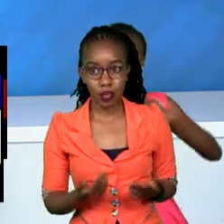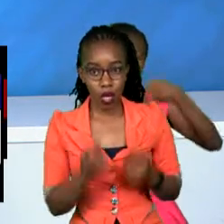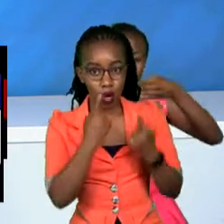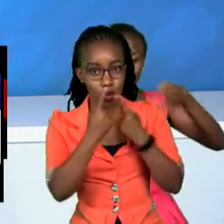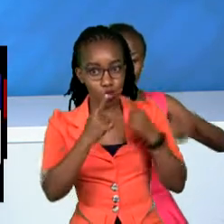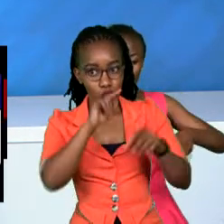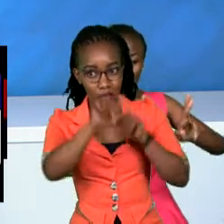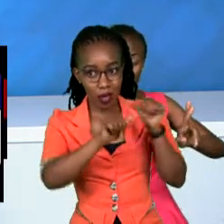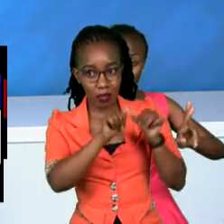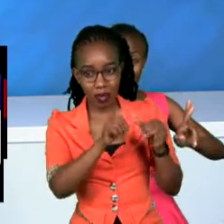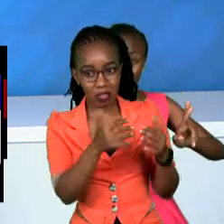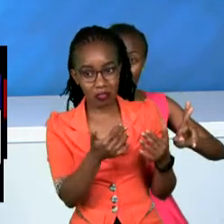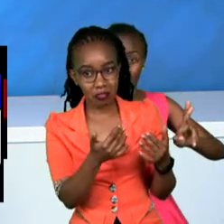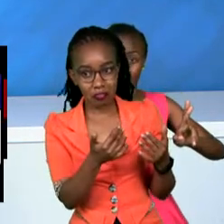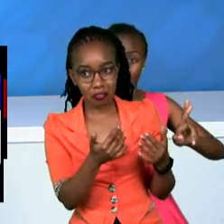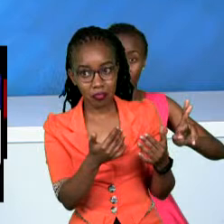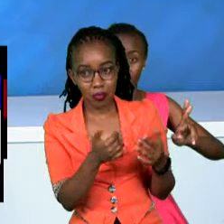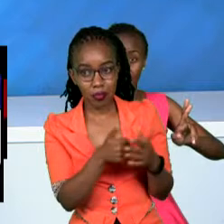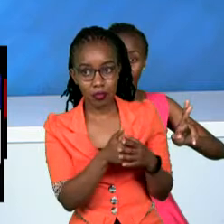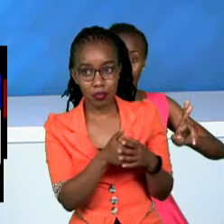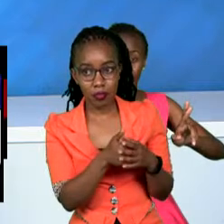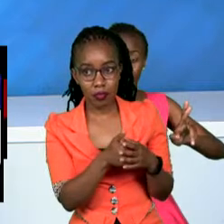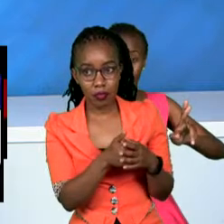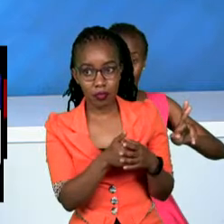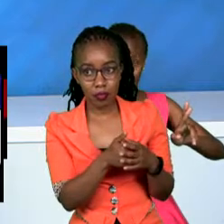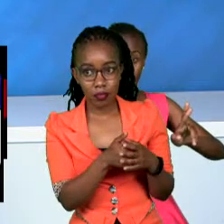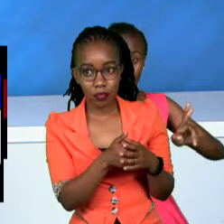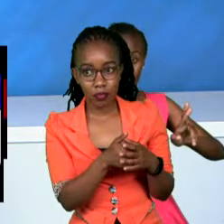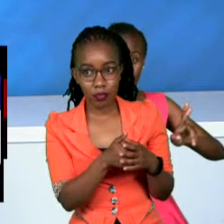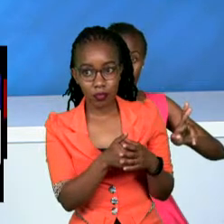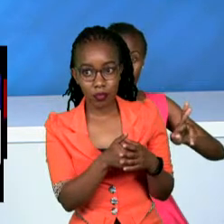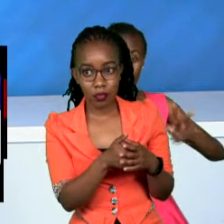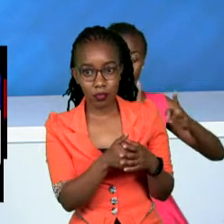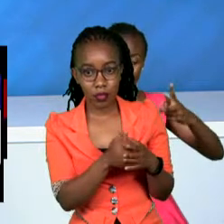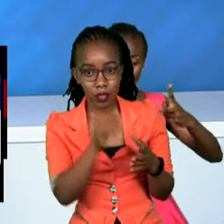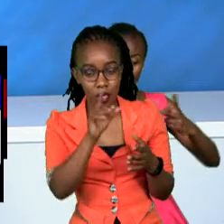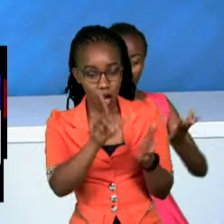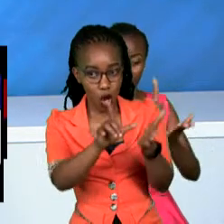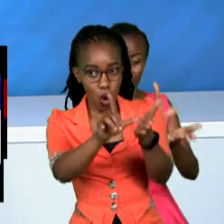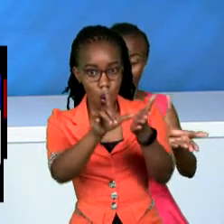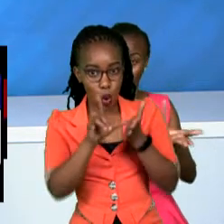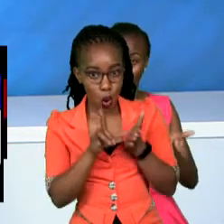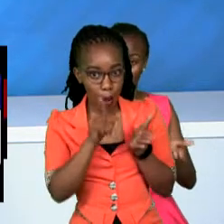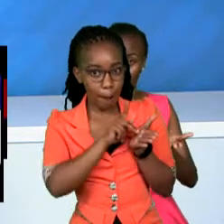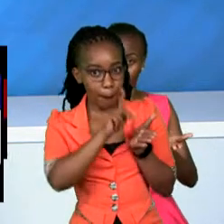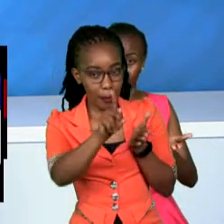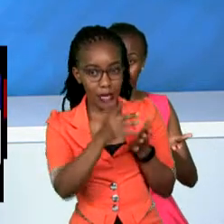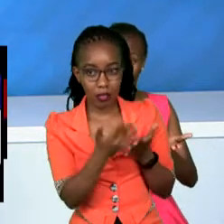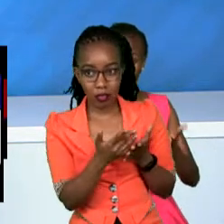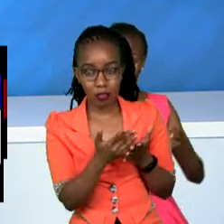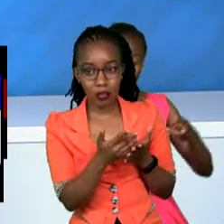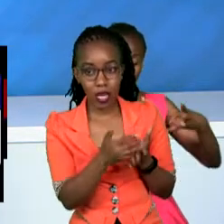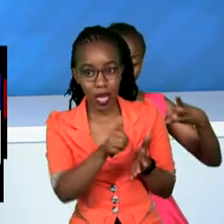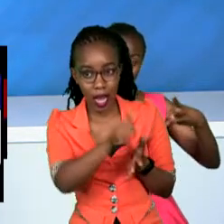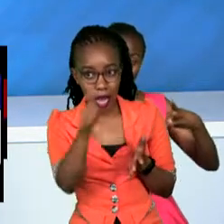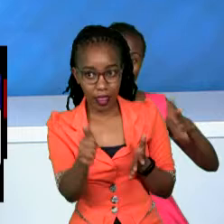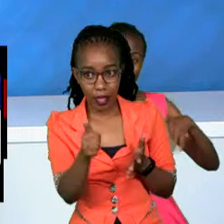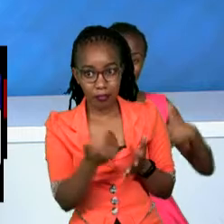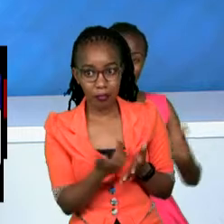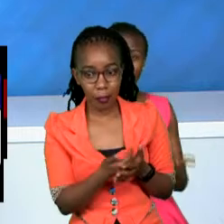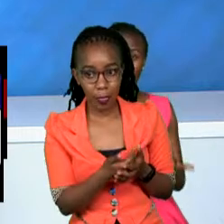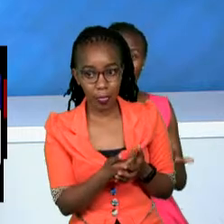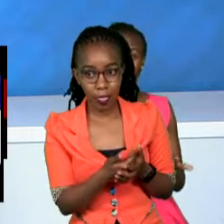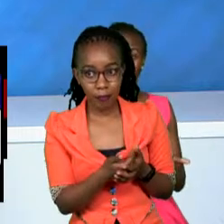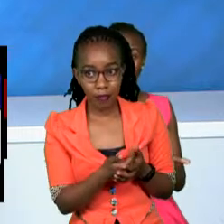about, maybe some, may just be some, but maybe others. Debt payment be other, or just